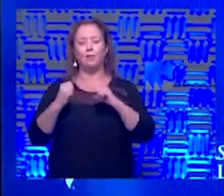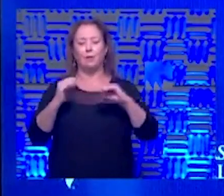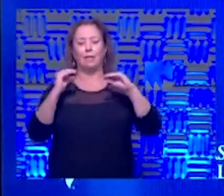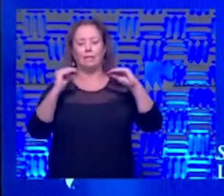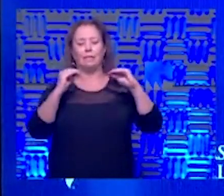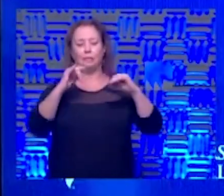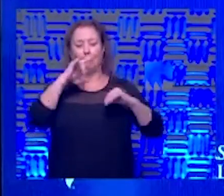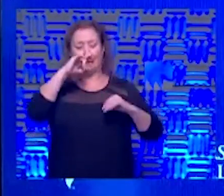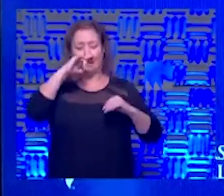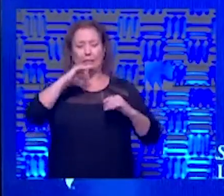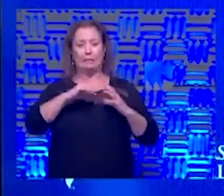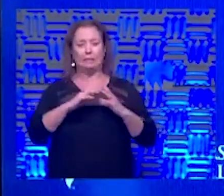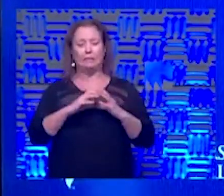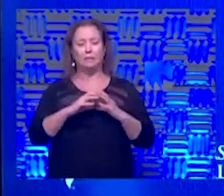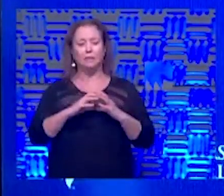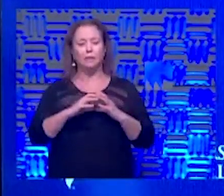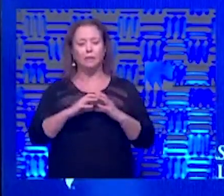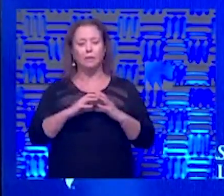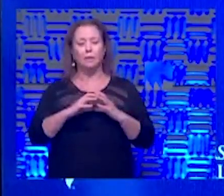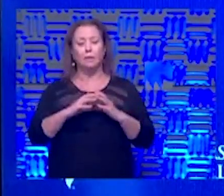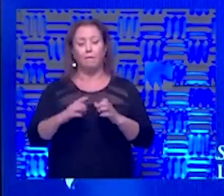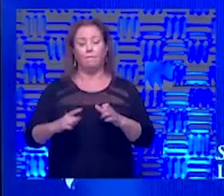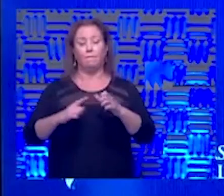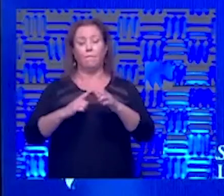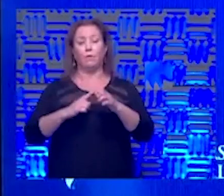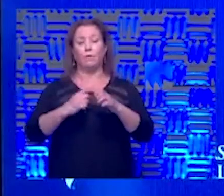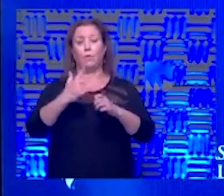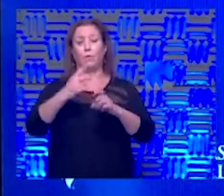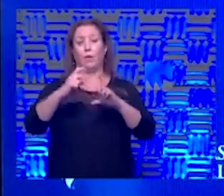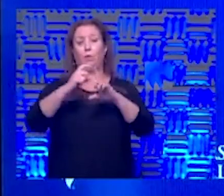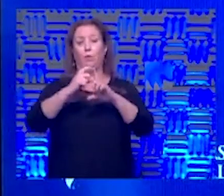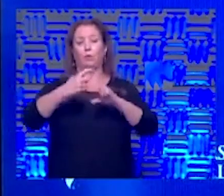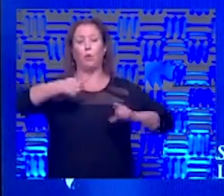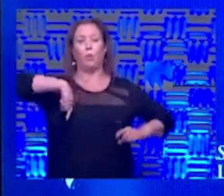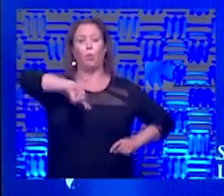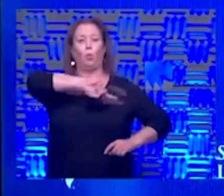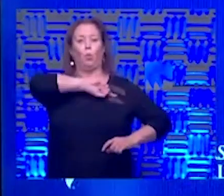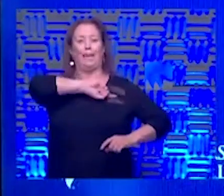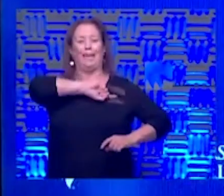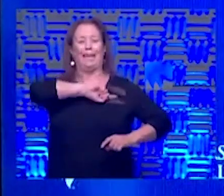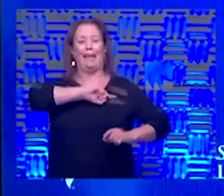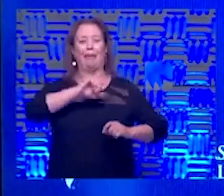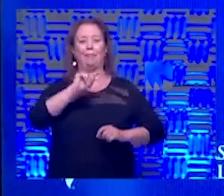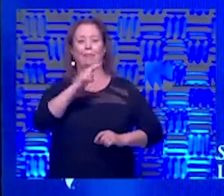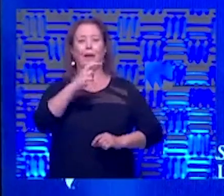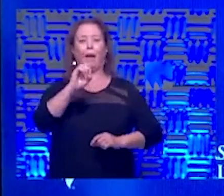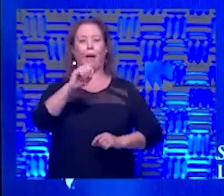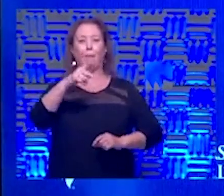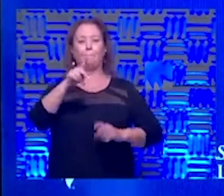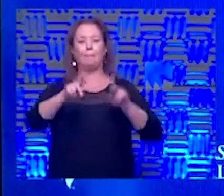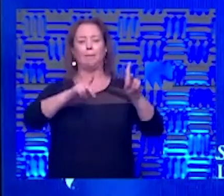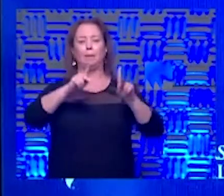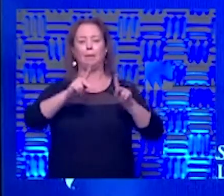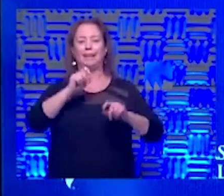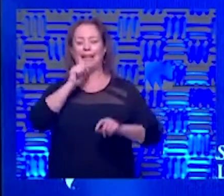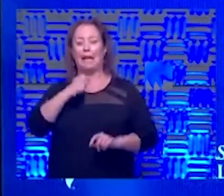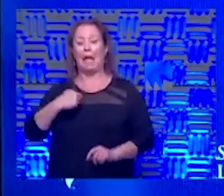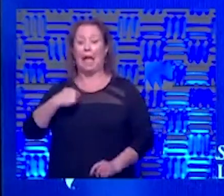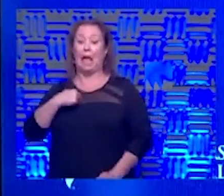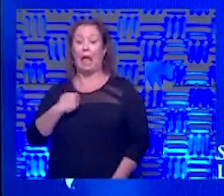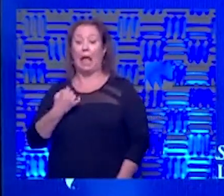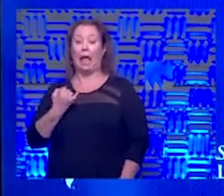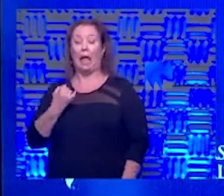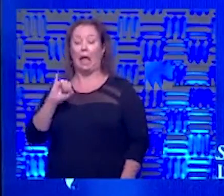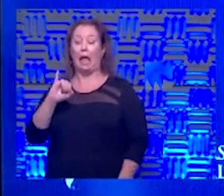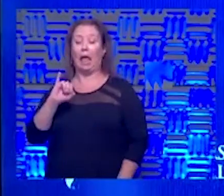my kids. The first three words are we the people. They're not I the one. Mm-hmm. We the people are in